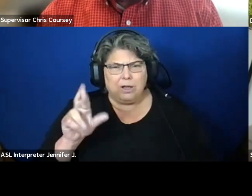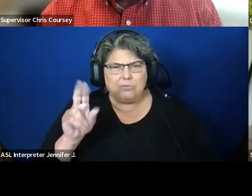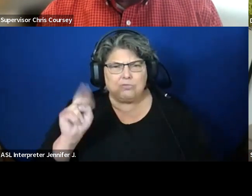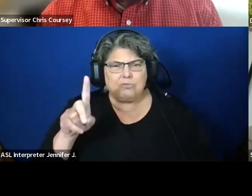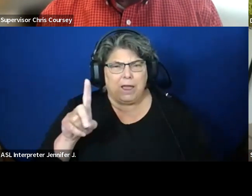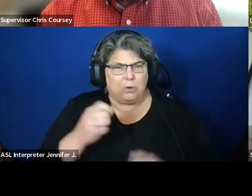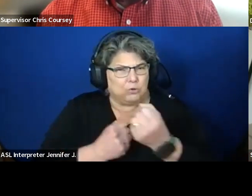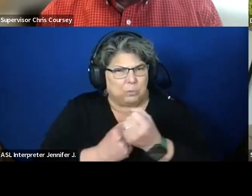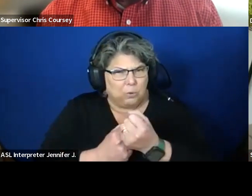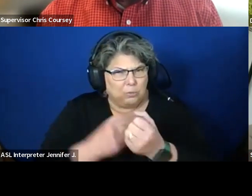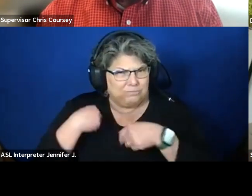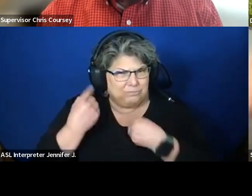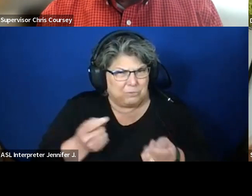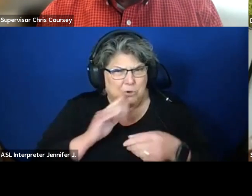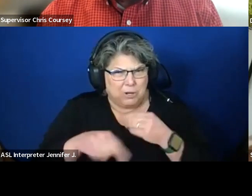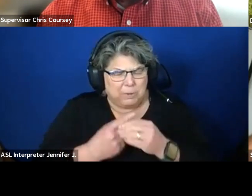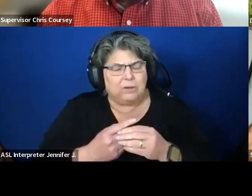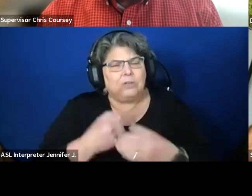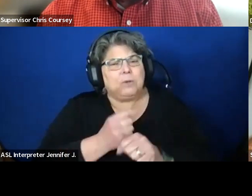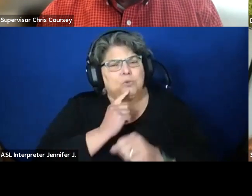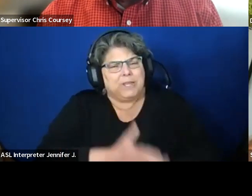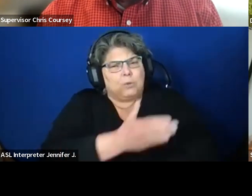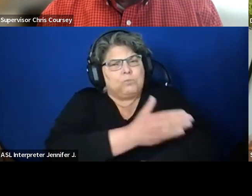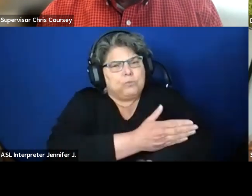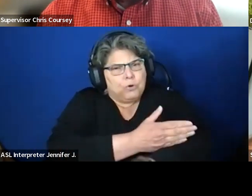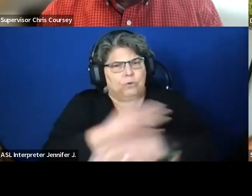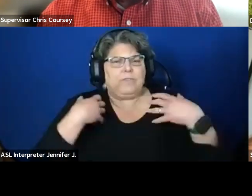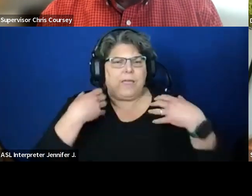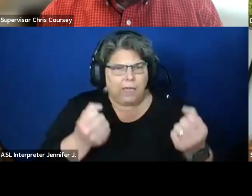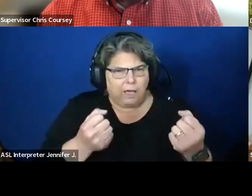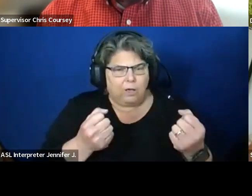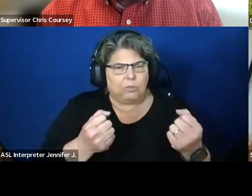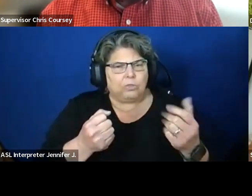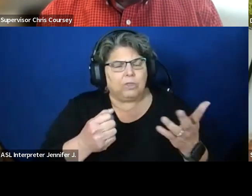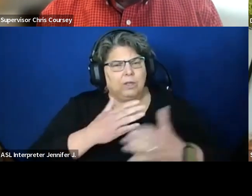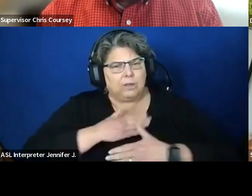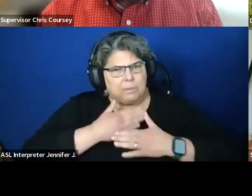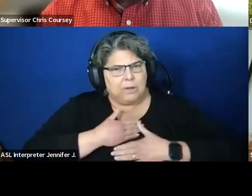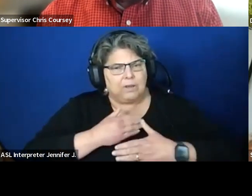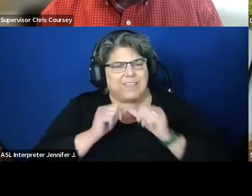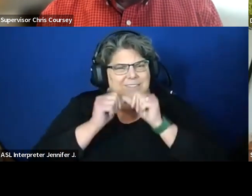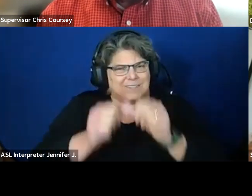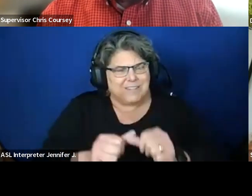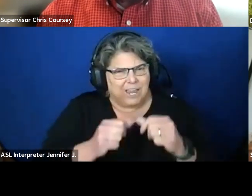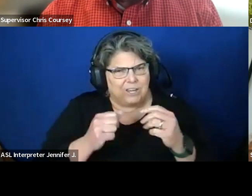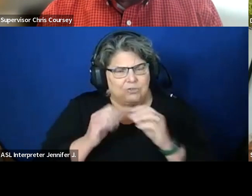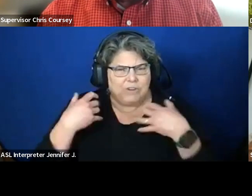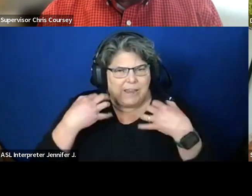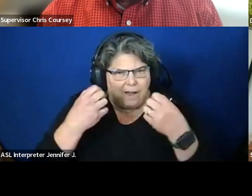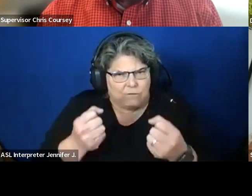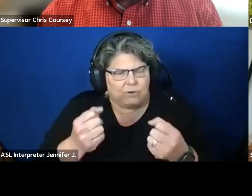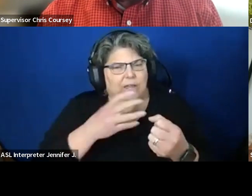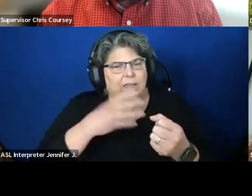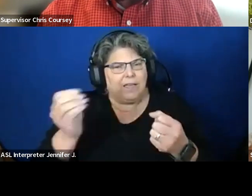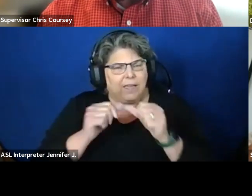is to improve the health and the well-being and the sustained recovery and the self-sufficiency